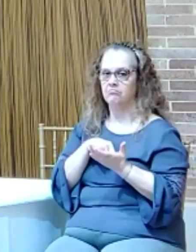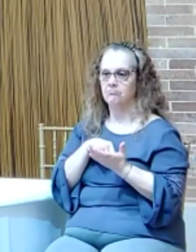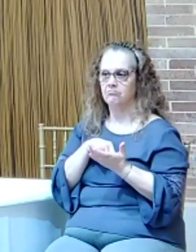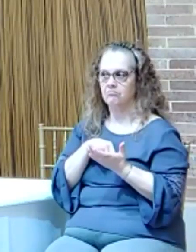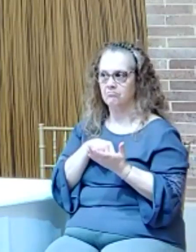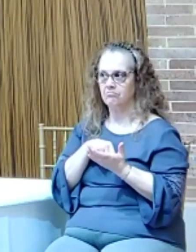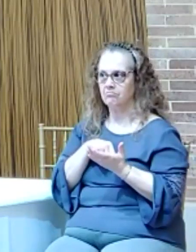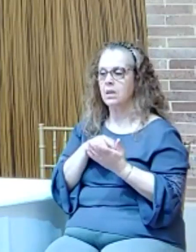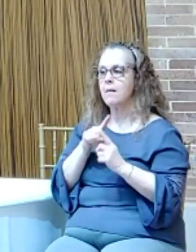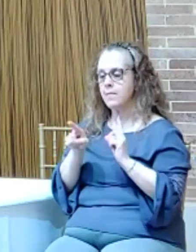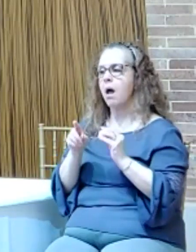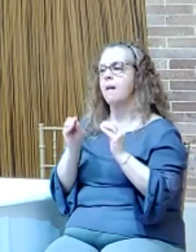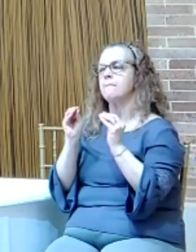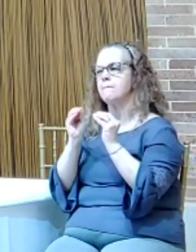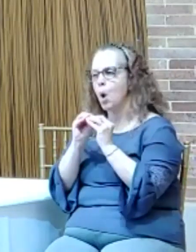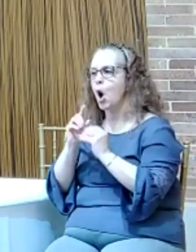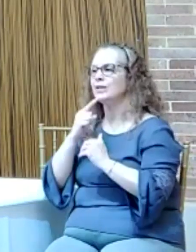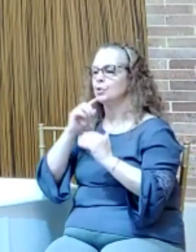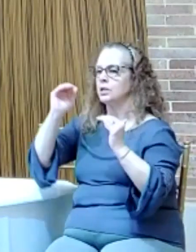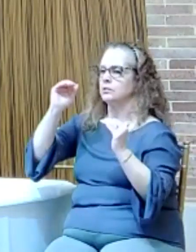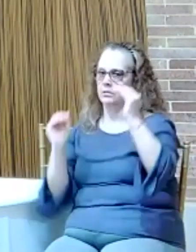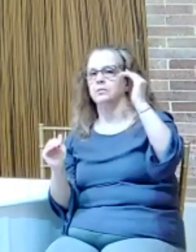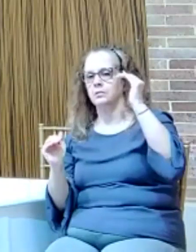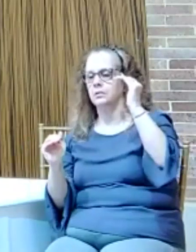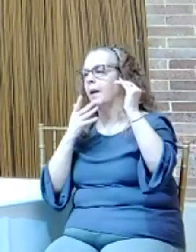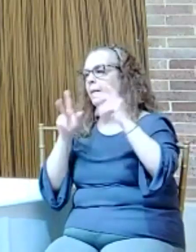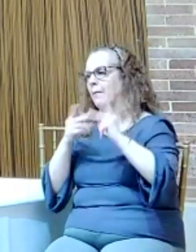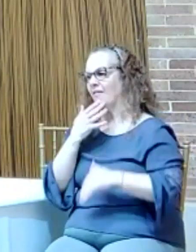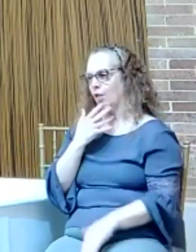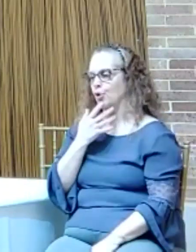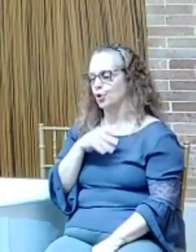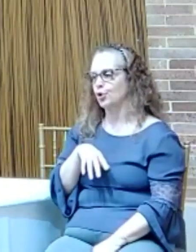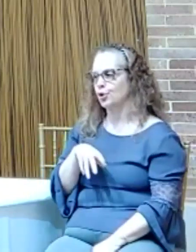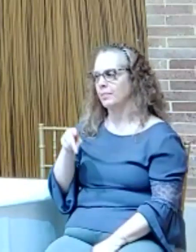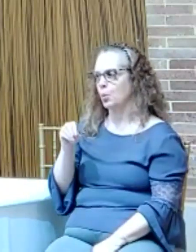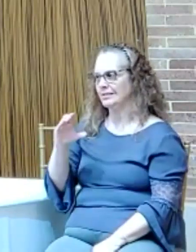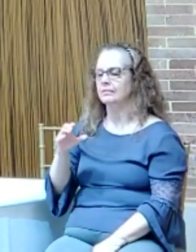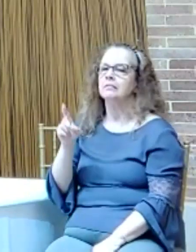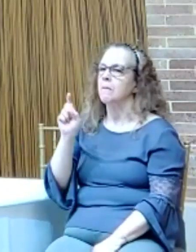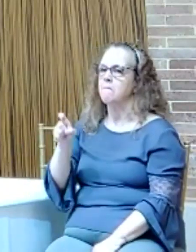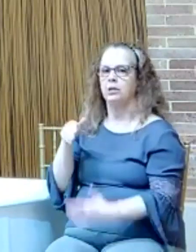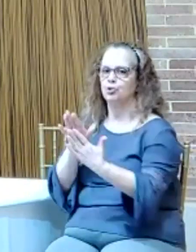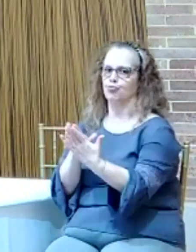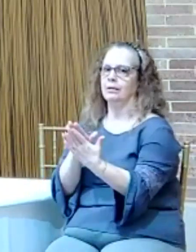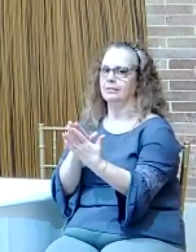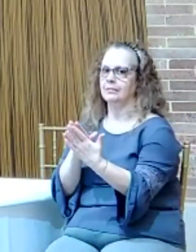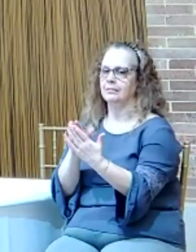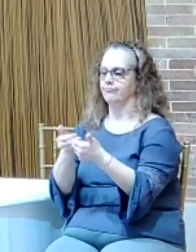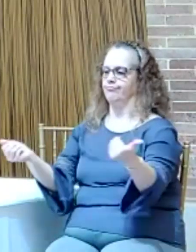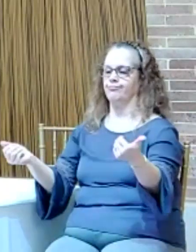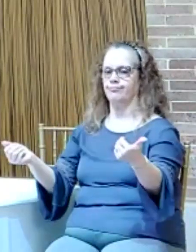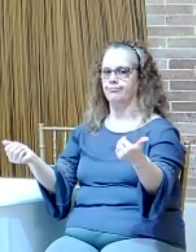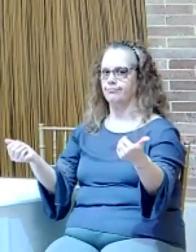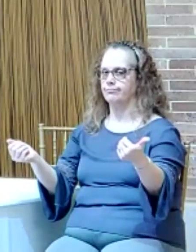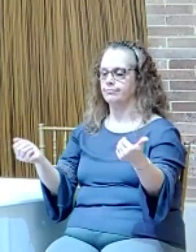even more acute for uh people of color so we've got to address that and Home Ownership is critically important